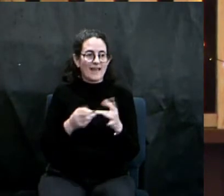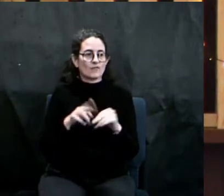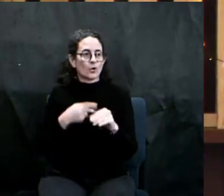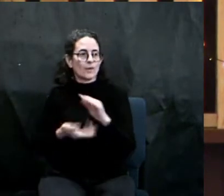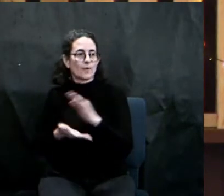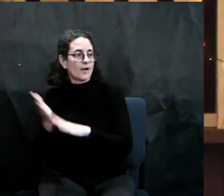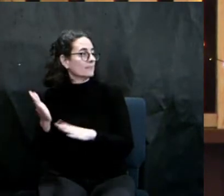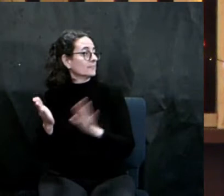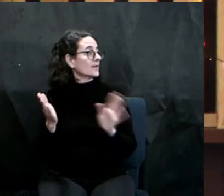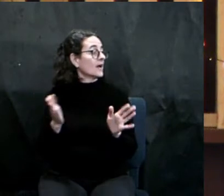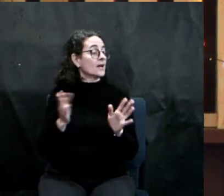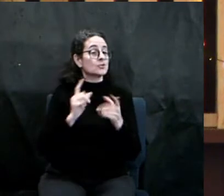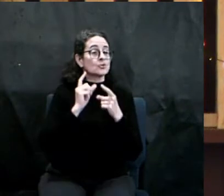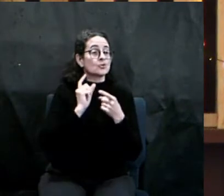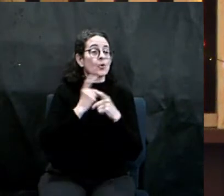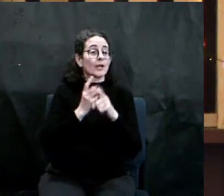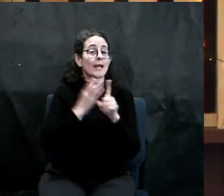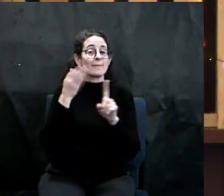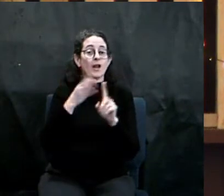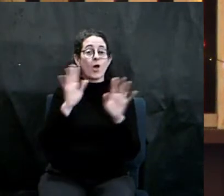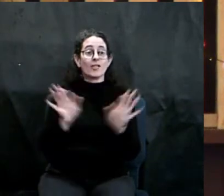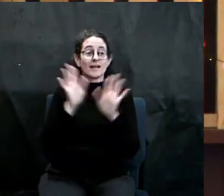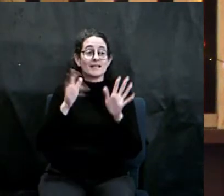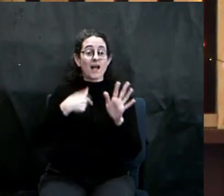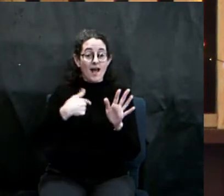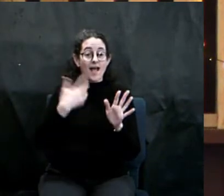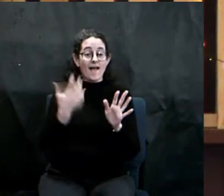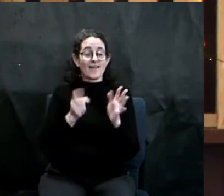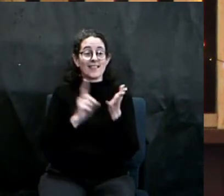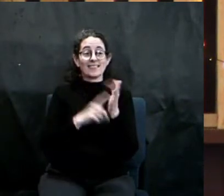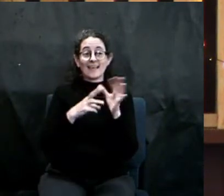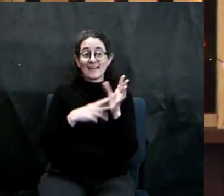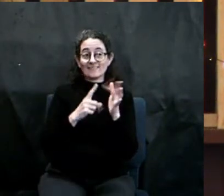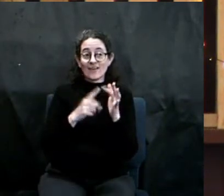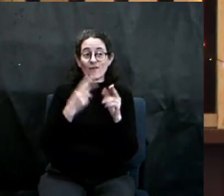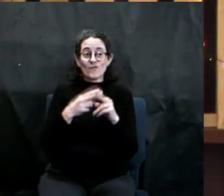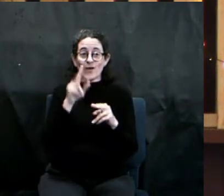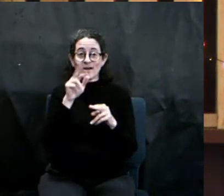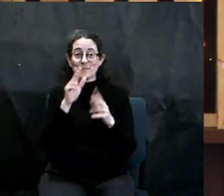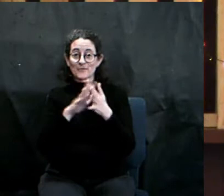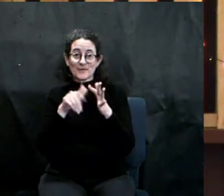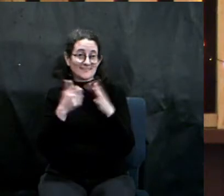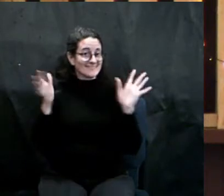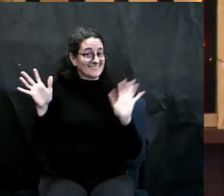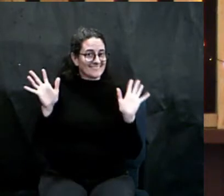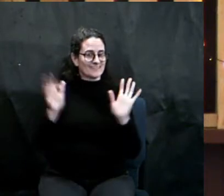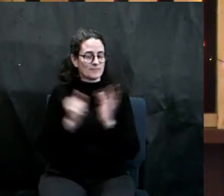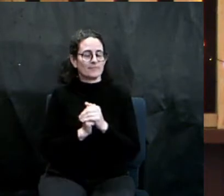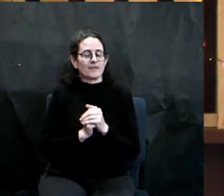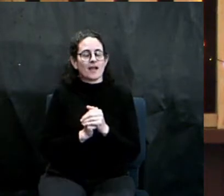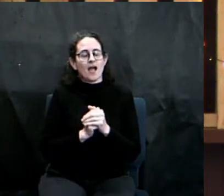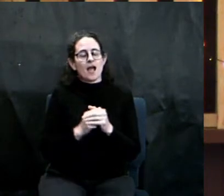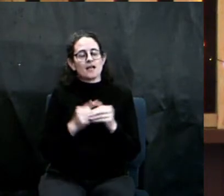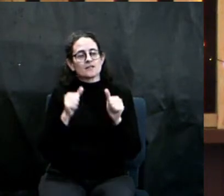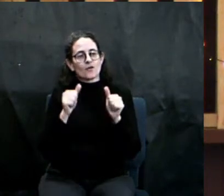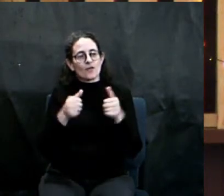I'm going on leave for a couple of weeks, so I just thought that's helpful to know. We're going to use